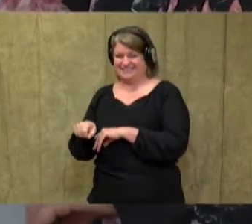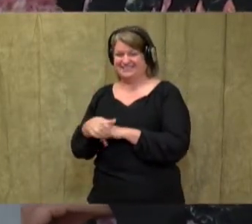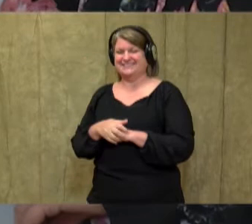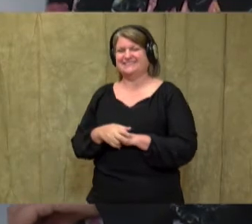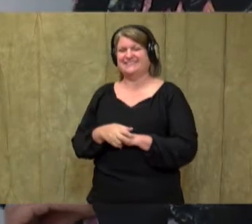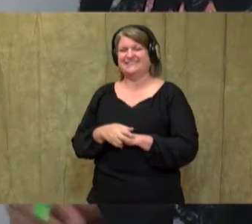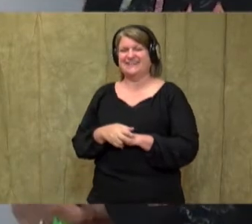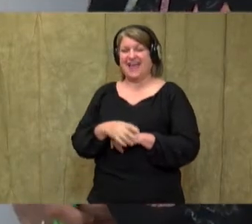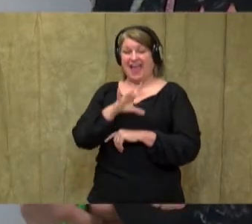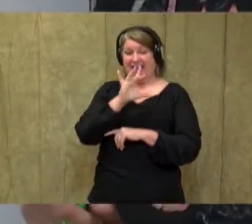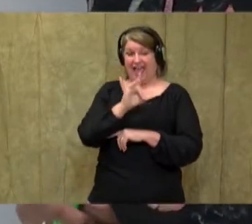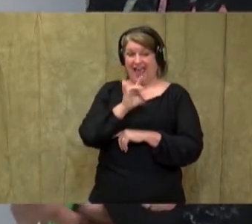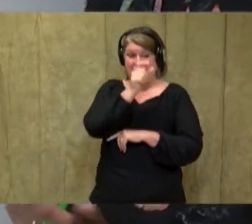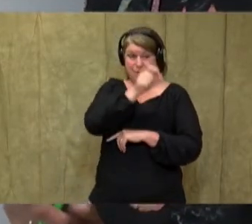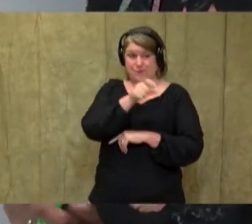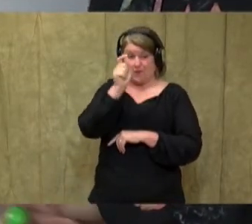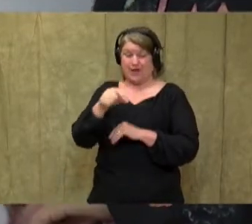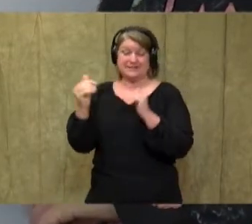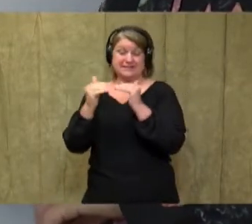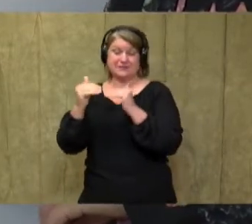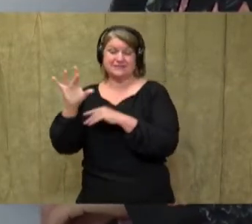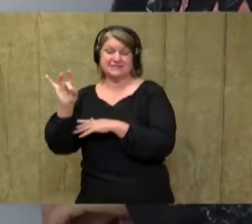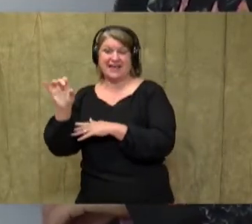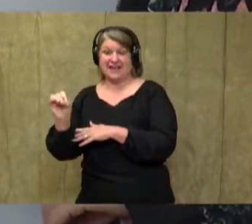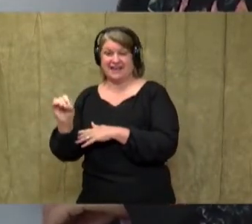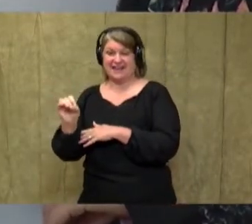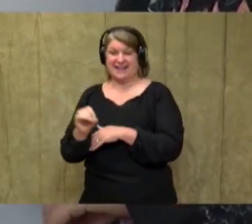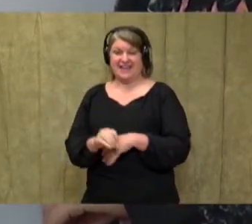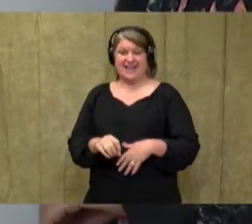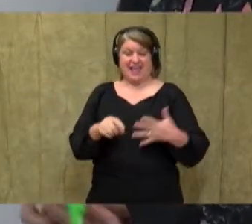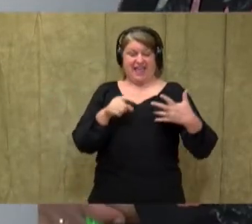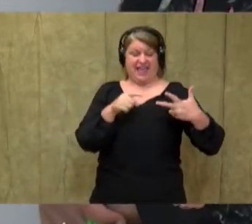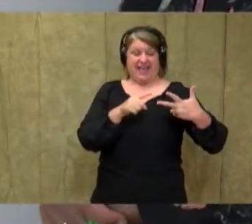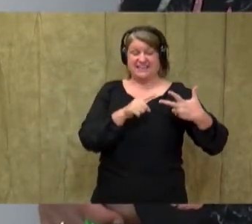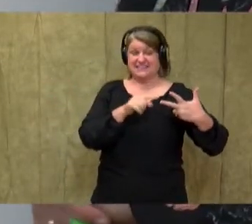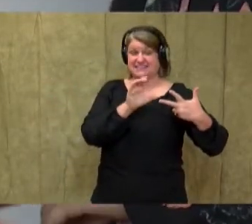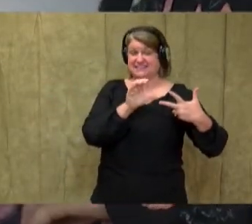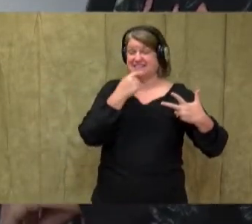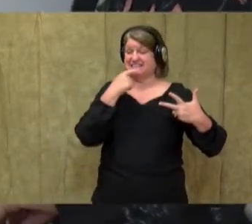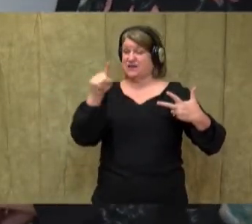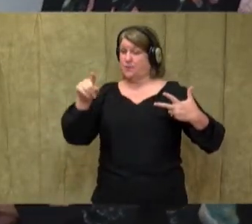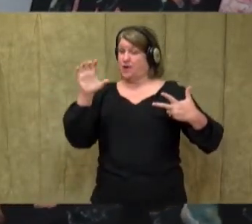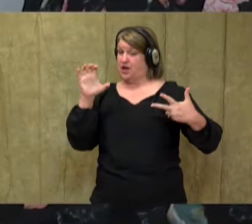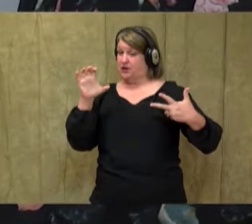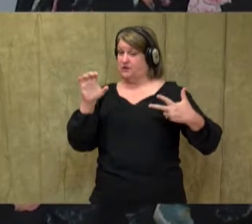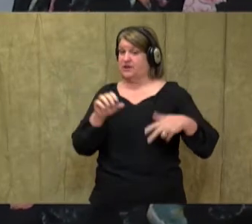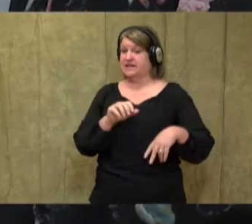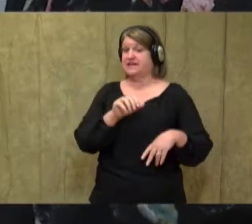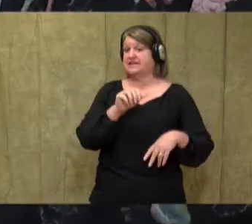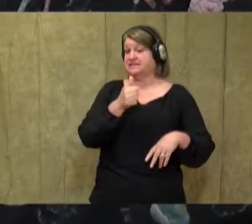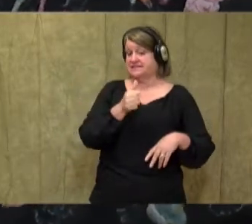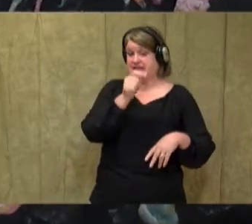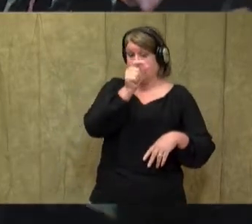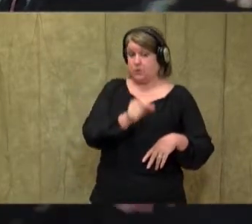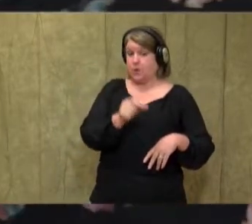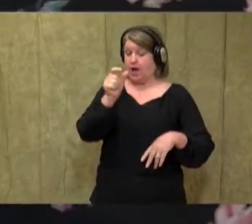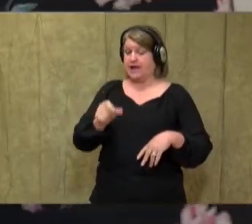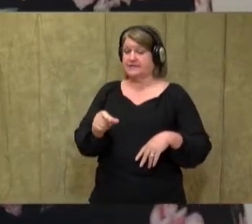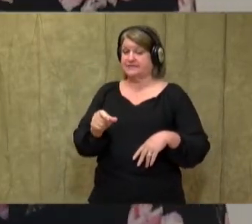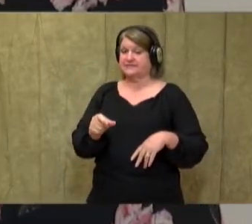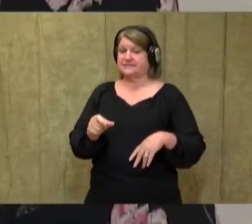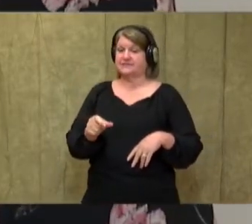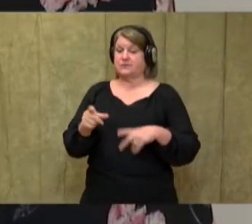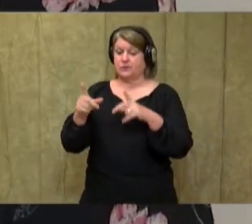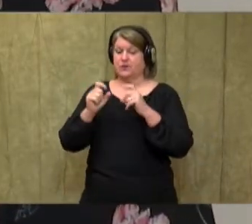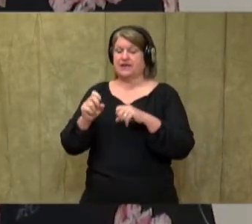rods gives us 80. And then C says 100. 10 rods would give us 100. If